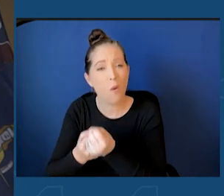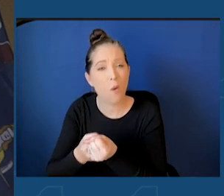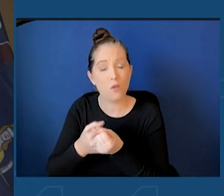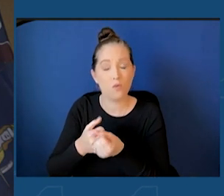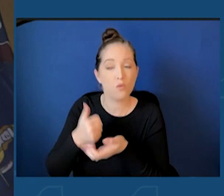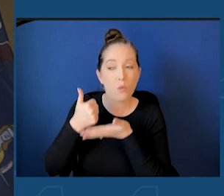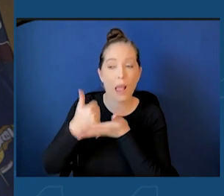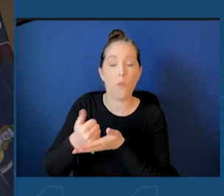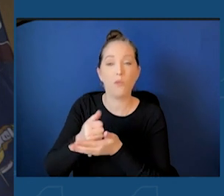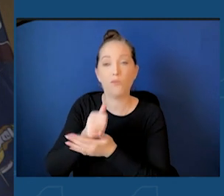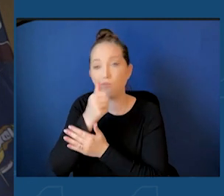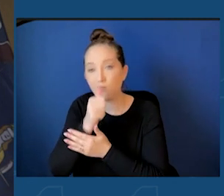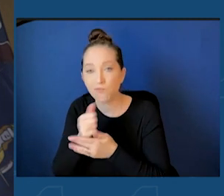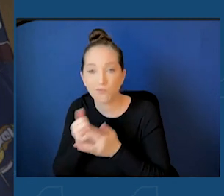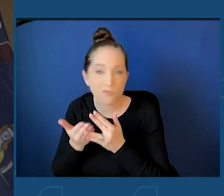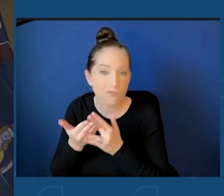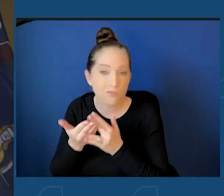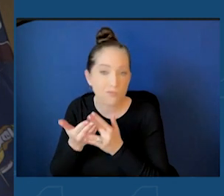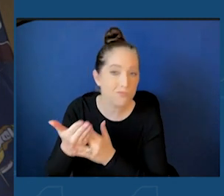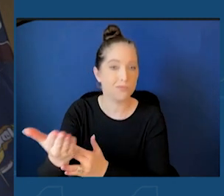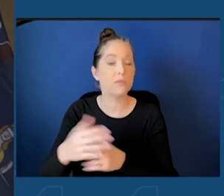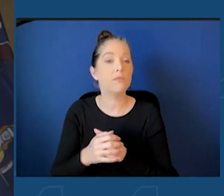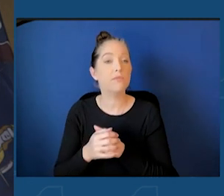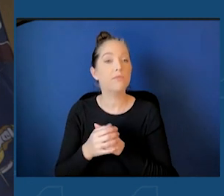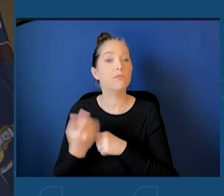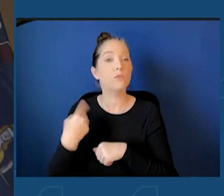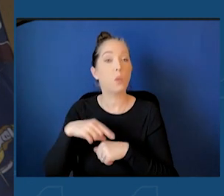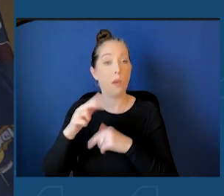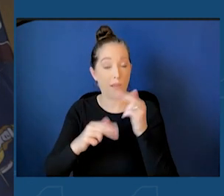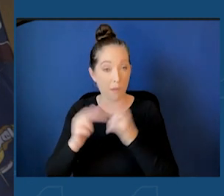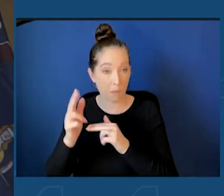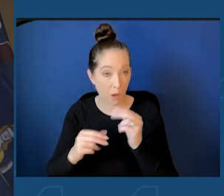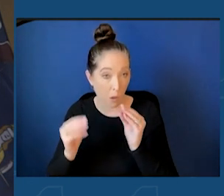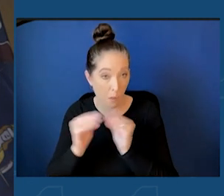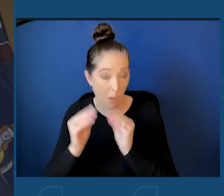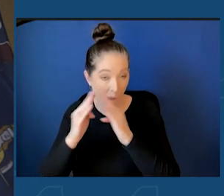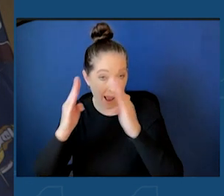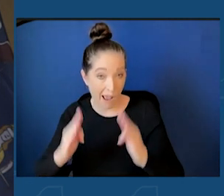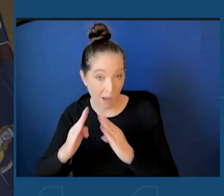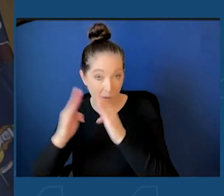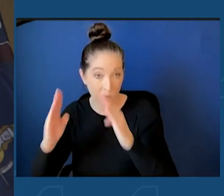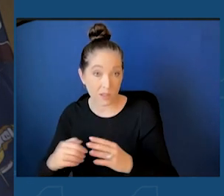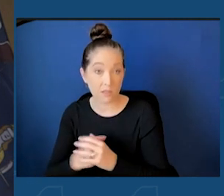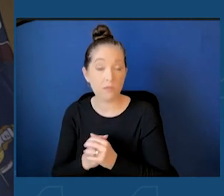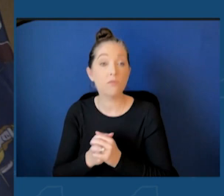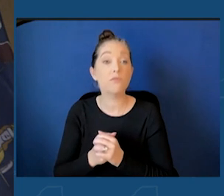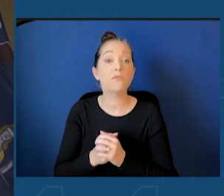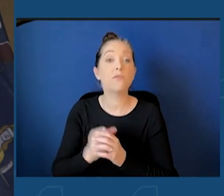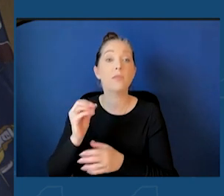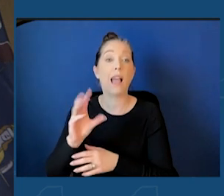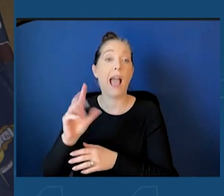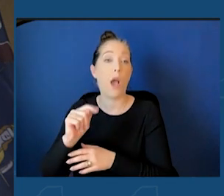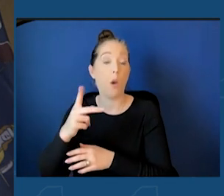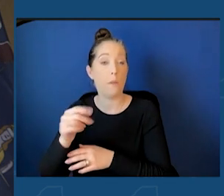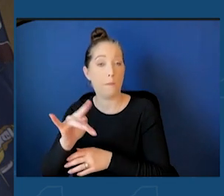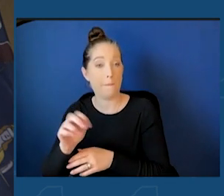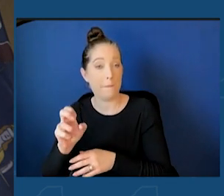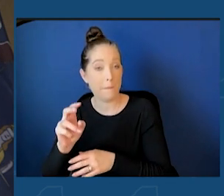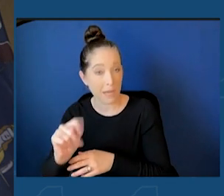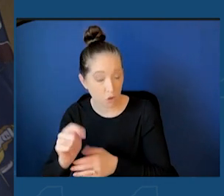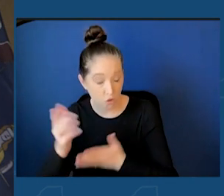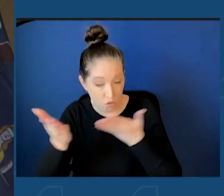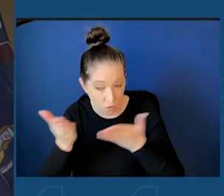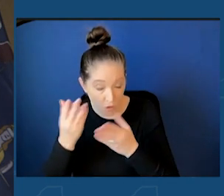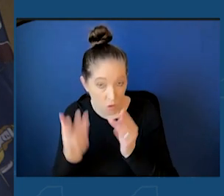through. So we're building more residential units with wraparound services, expanding our outpatient services, and also ensuring that